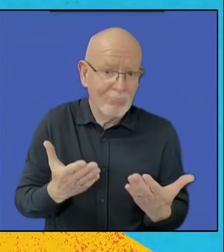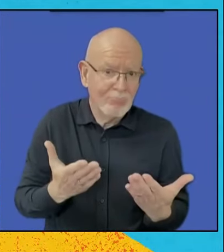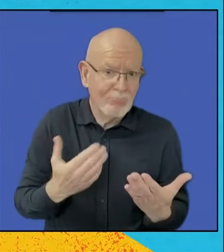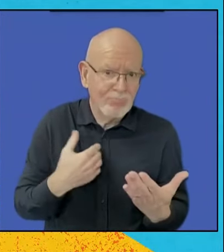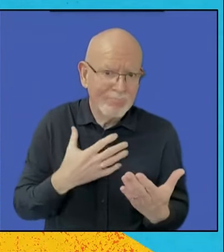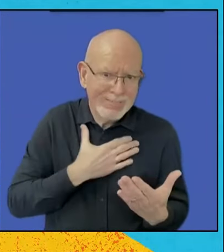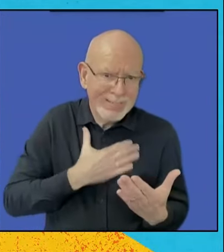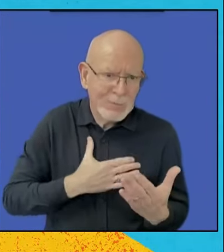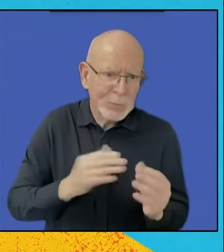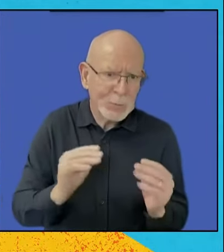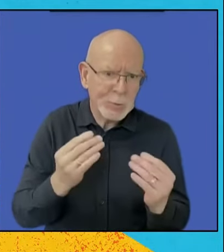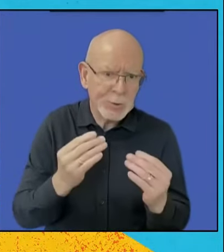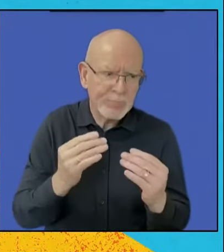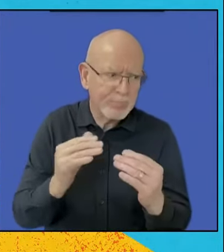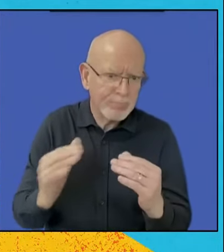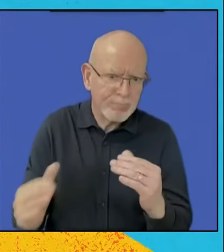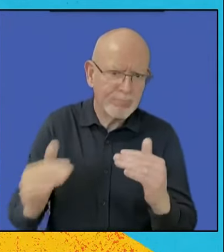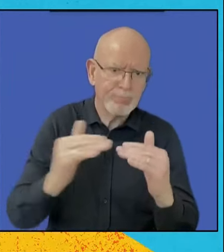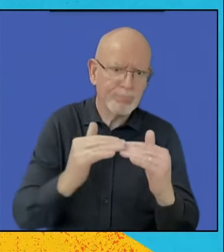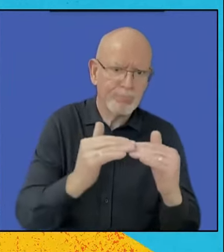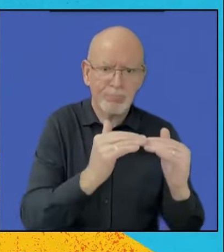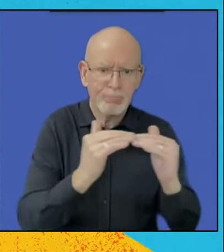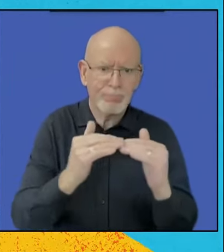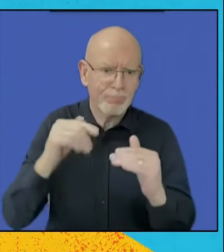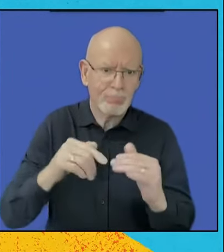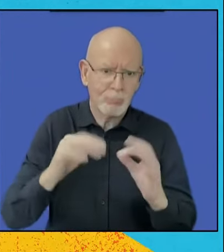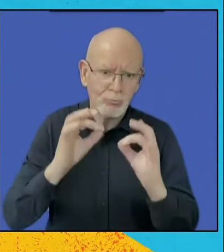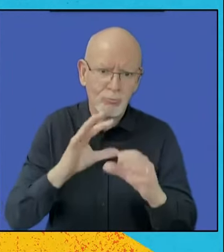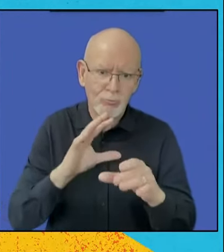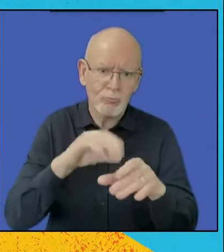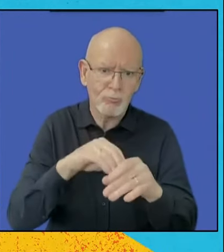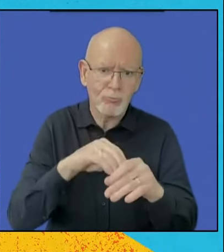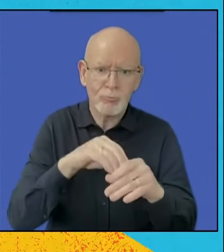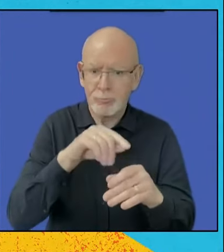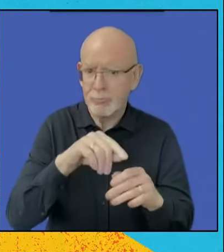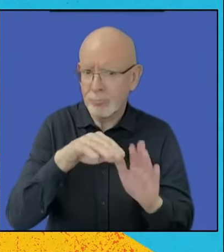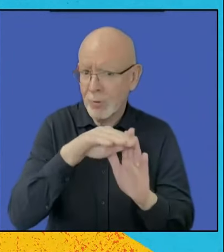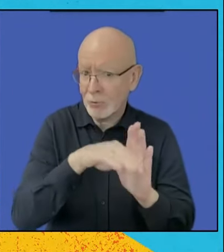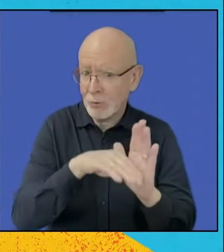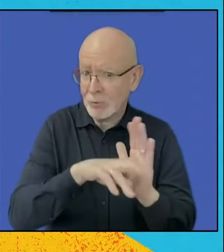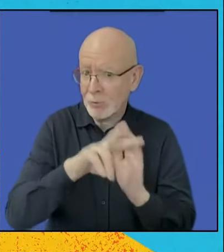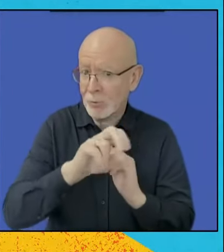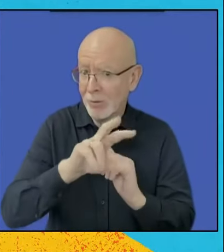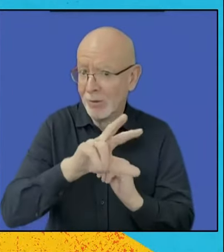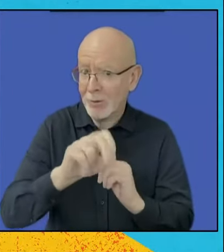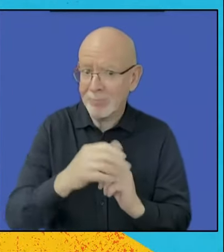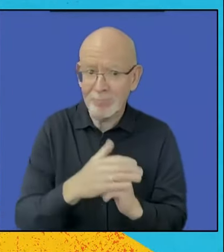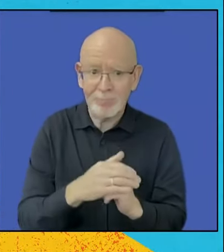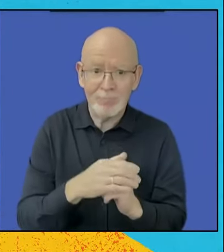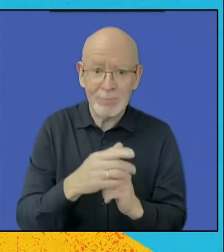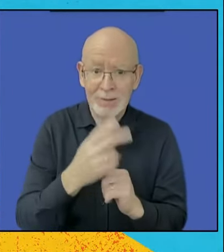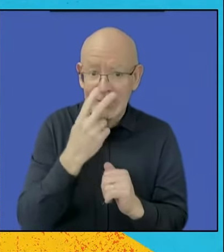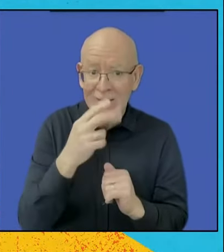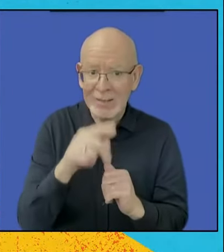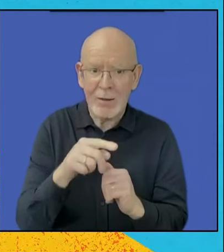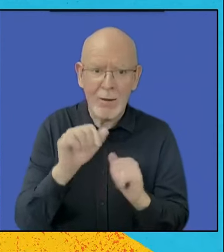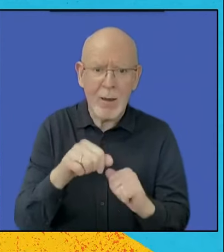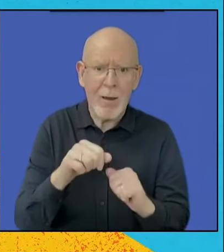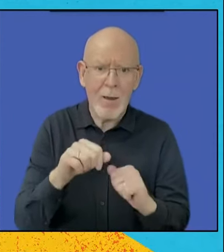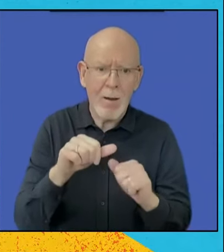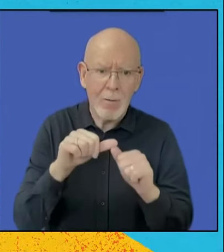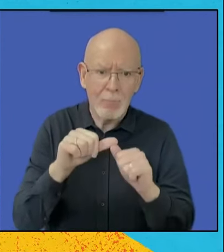to the ECOSOC Forum once a year and then we just talk about issues and leave. To the young people today, before I leave, I want to pose one question. Are